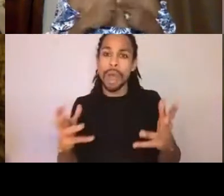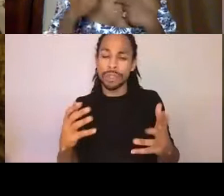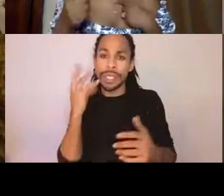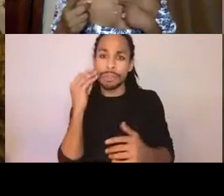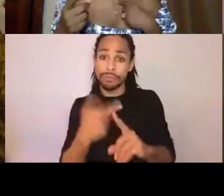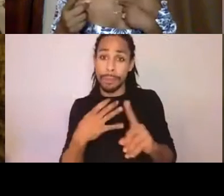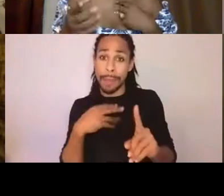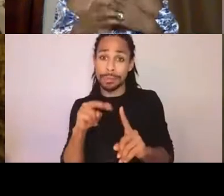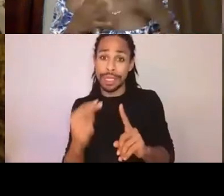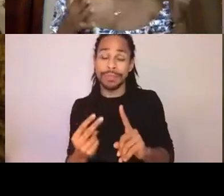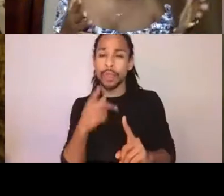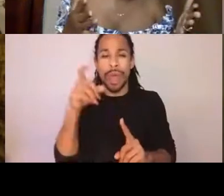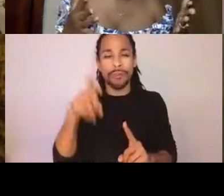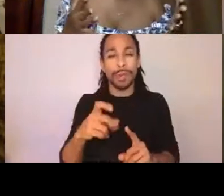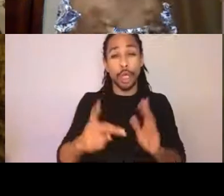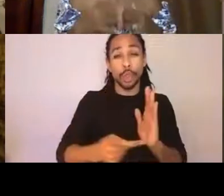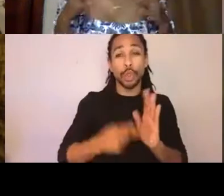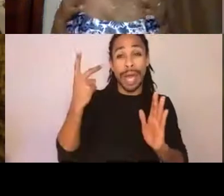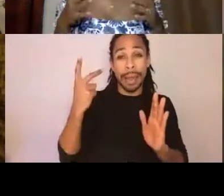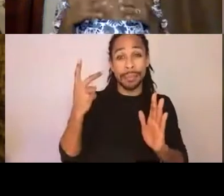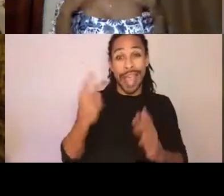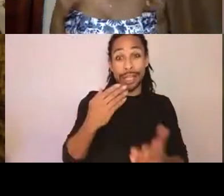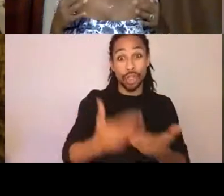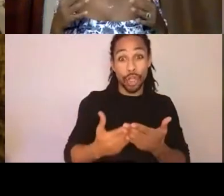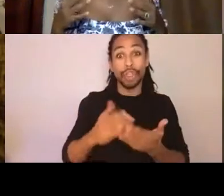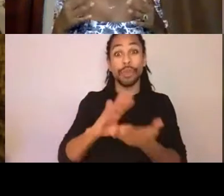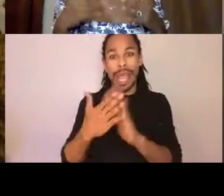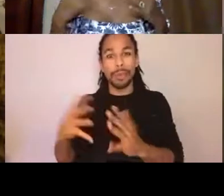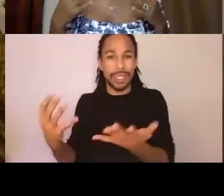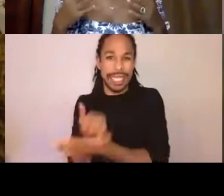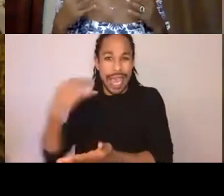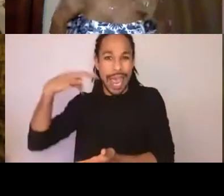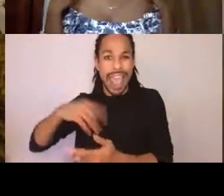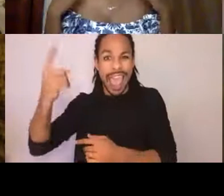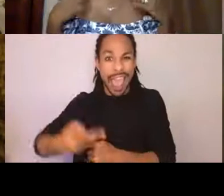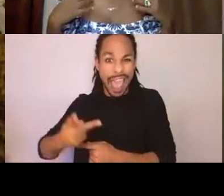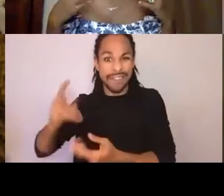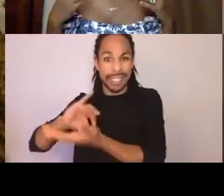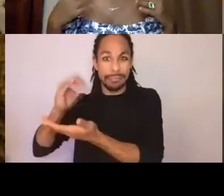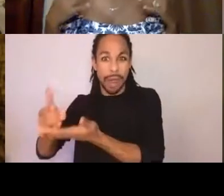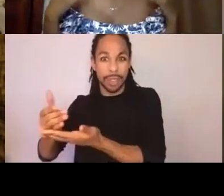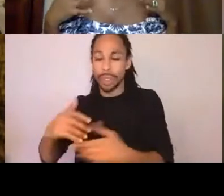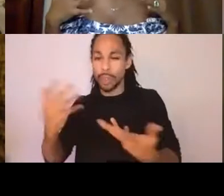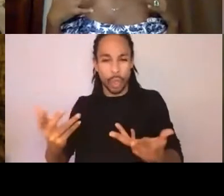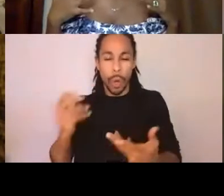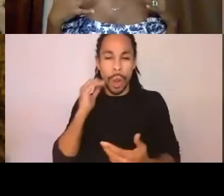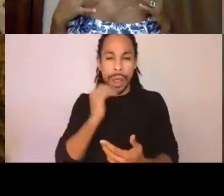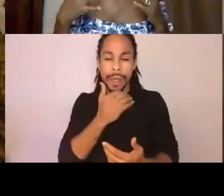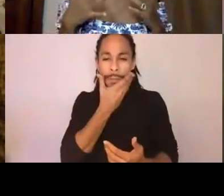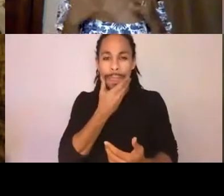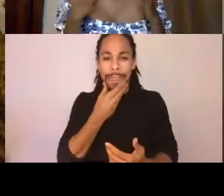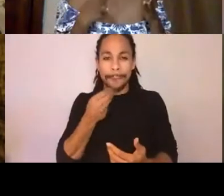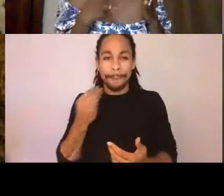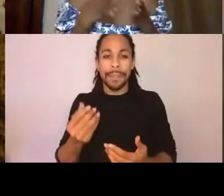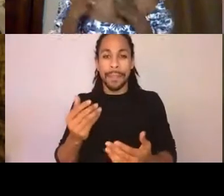have to be twice as good to get half as much. And baked into so much of our ideals of success is